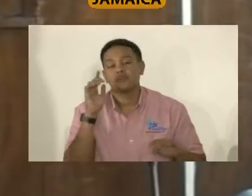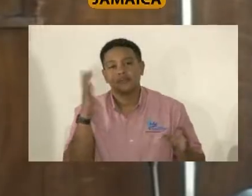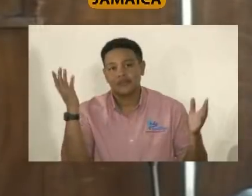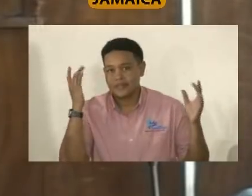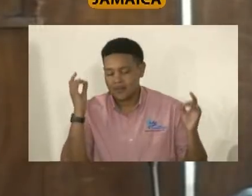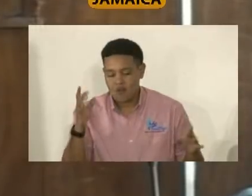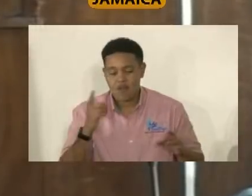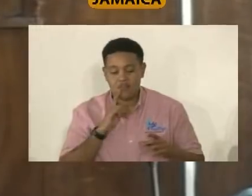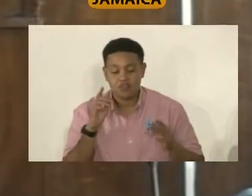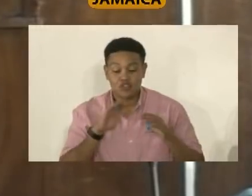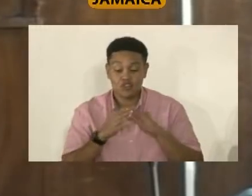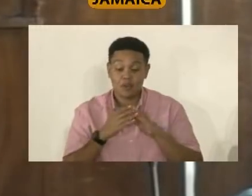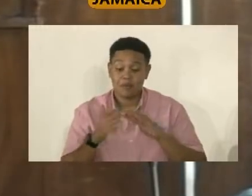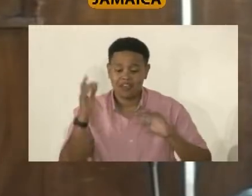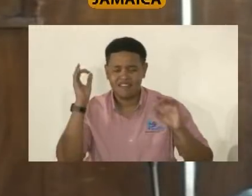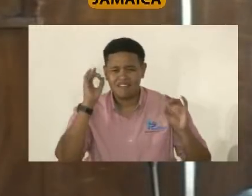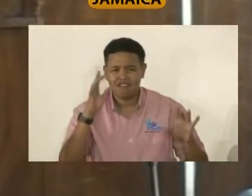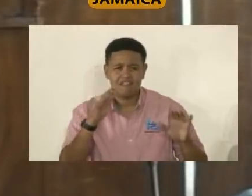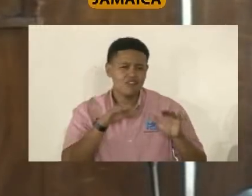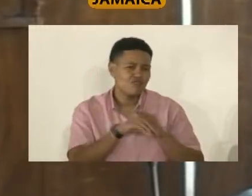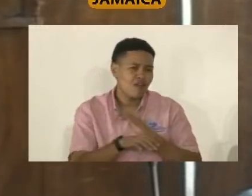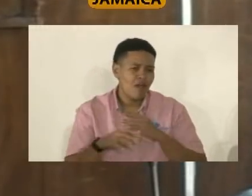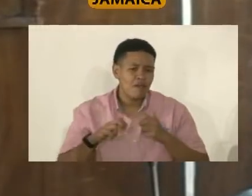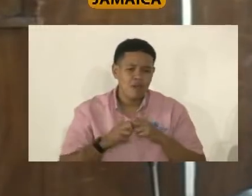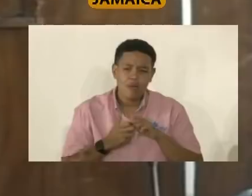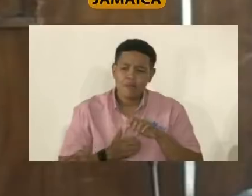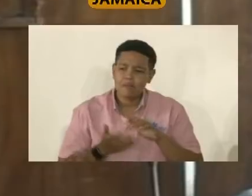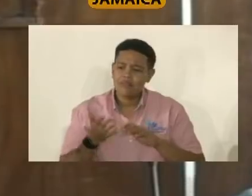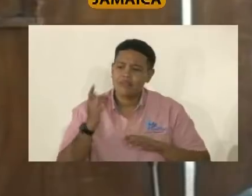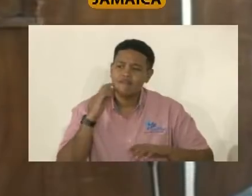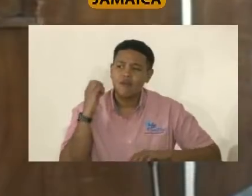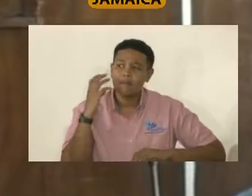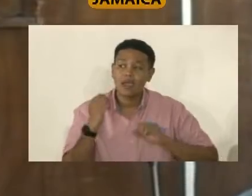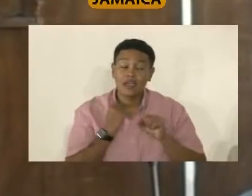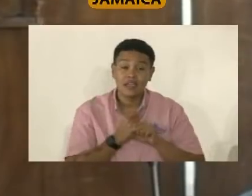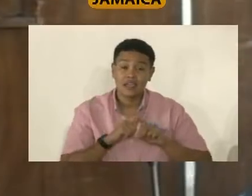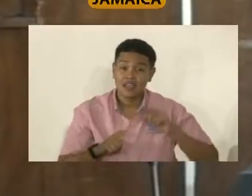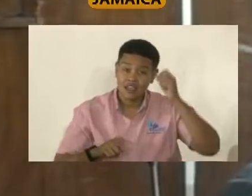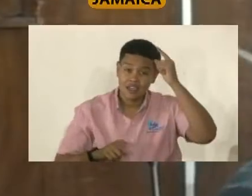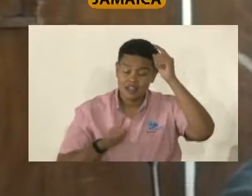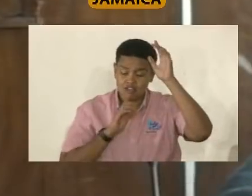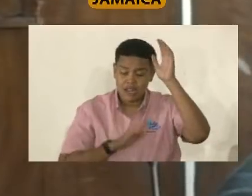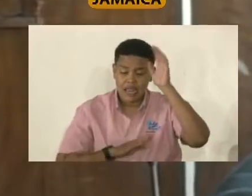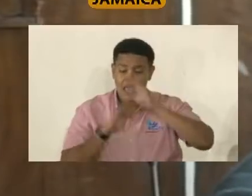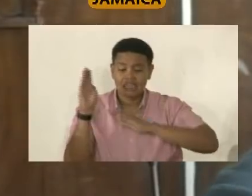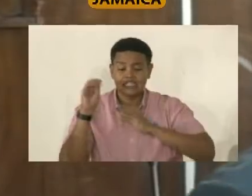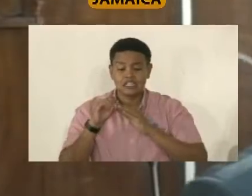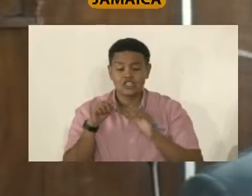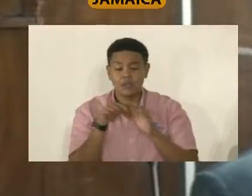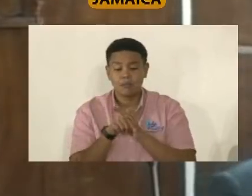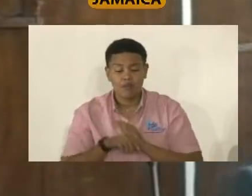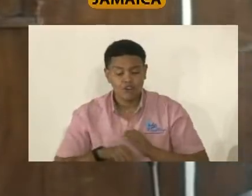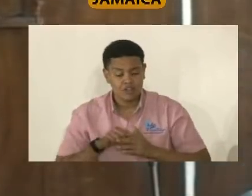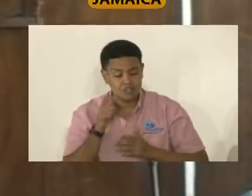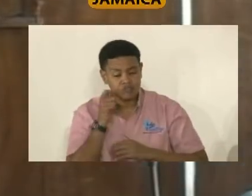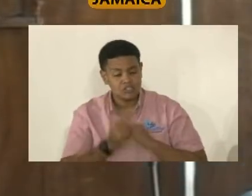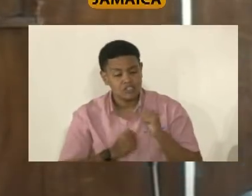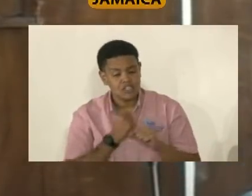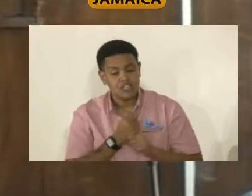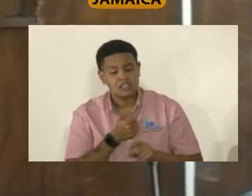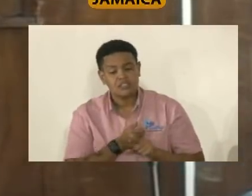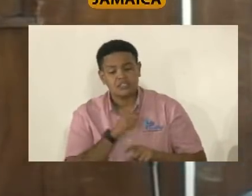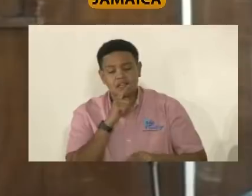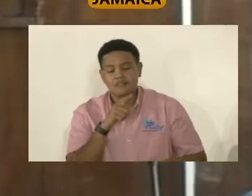Jamaica's violent crime problem has been with us for decades. However, the escalation in murders over the recent years has